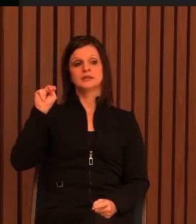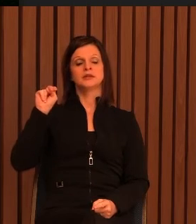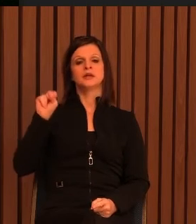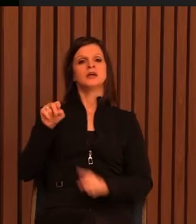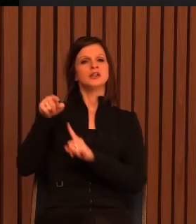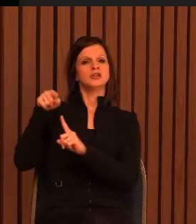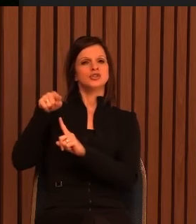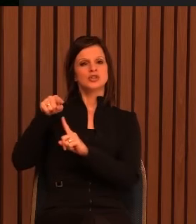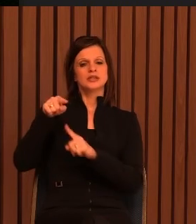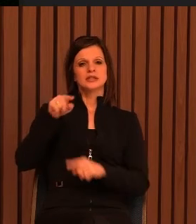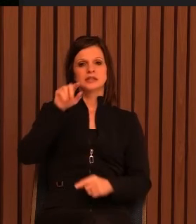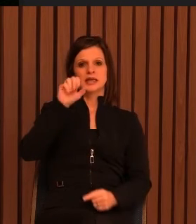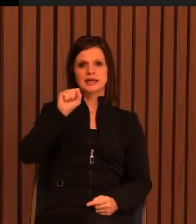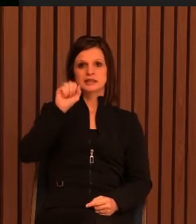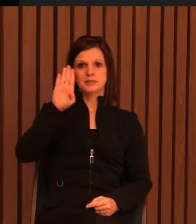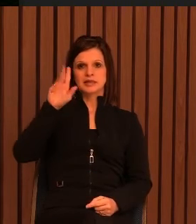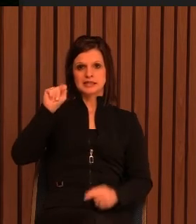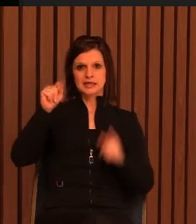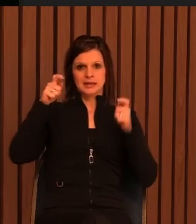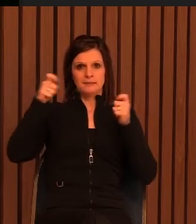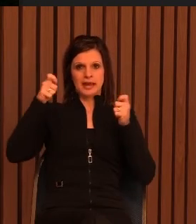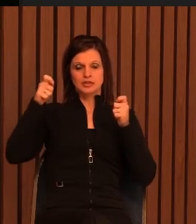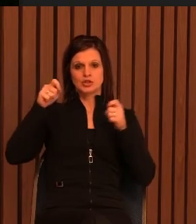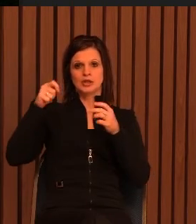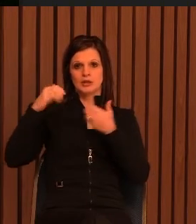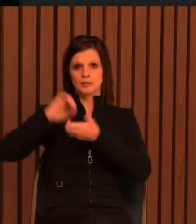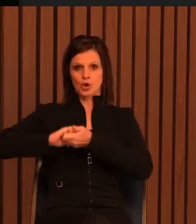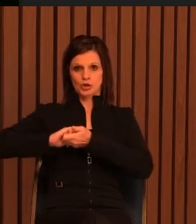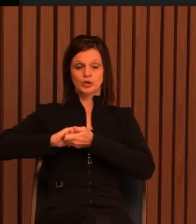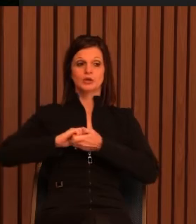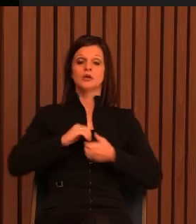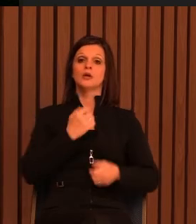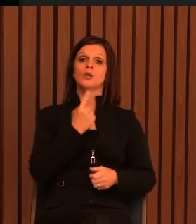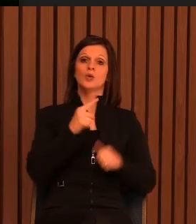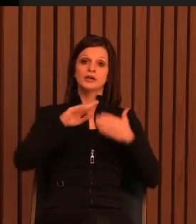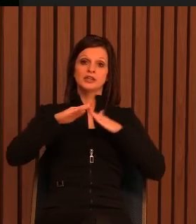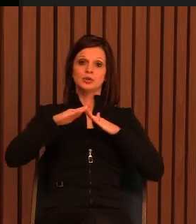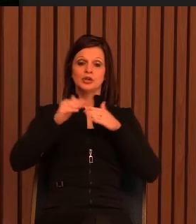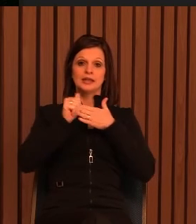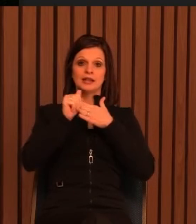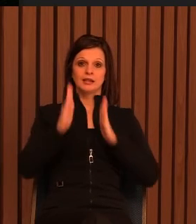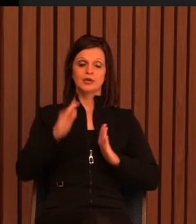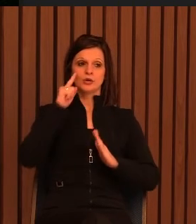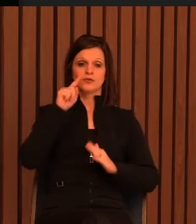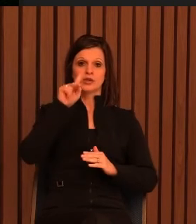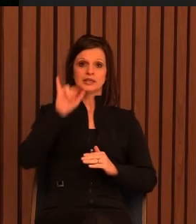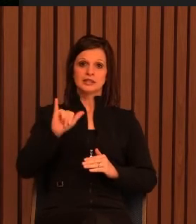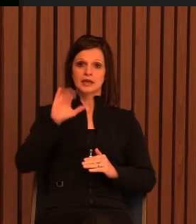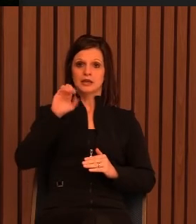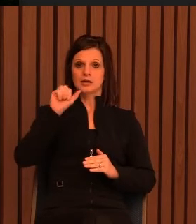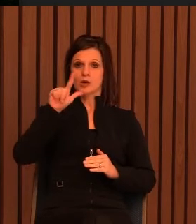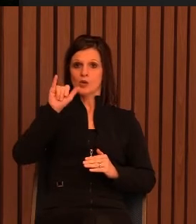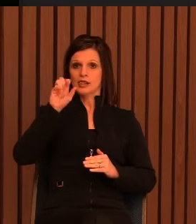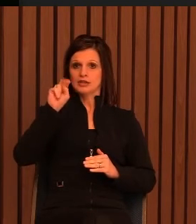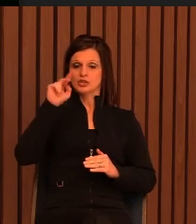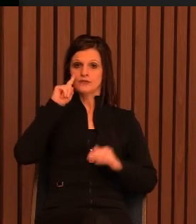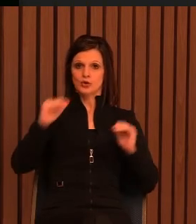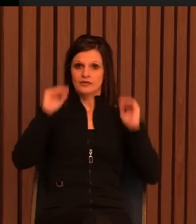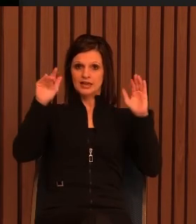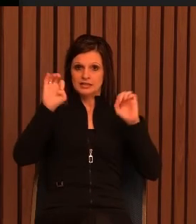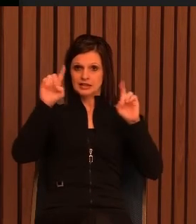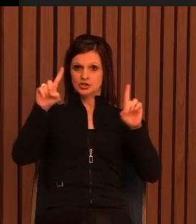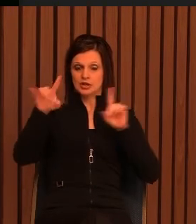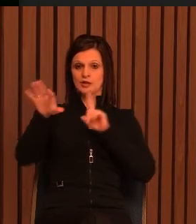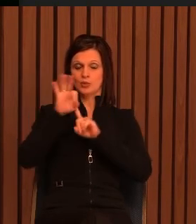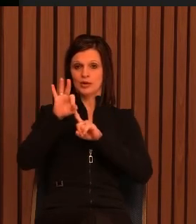She's the SVT Managing Partner. One community leader from the Kentucky Coalition for Advancing Education, designated